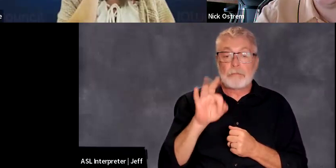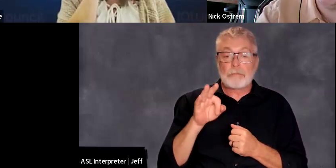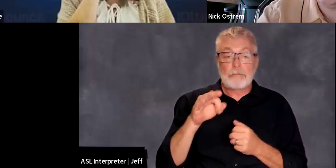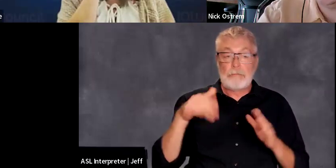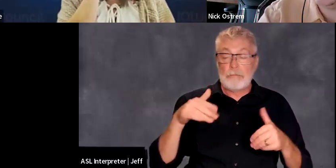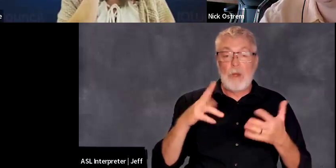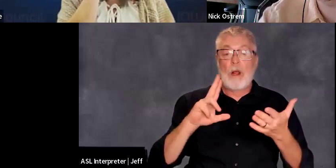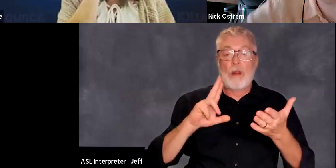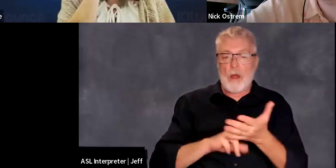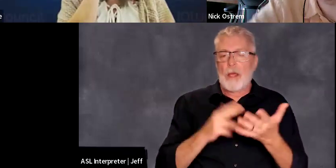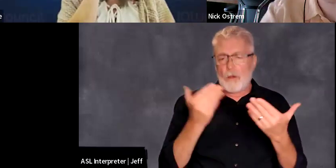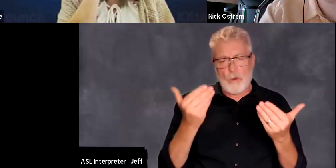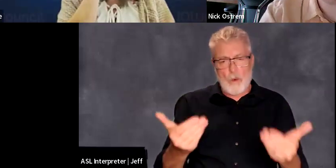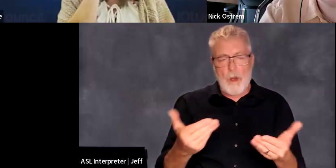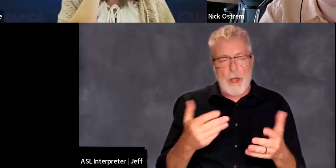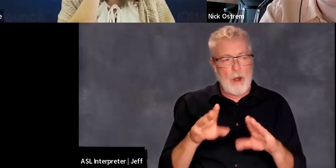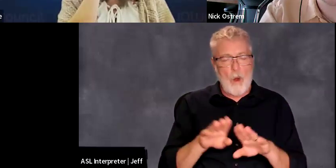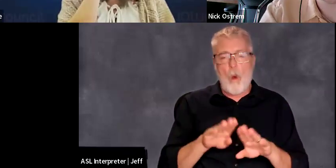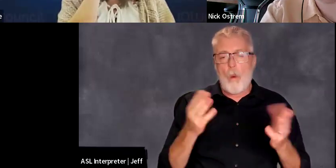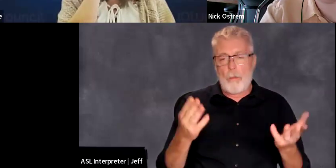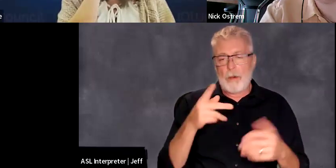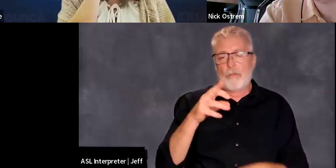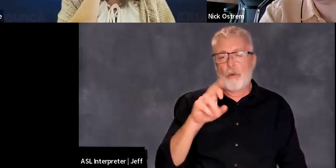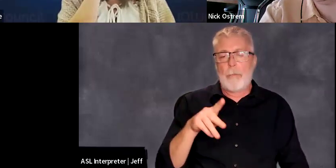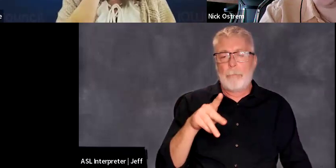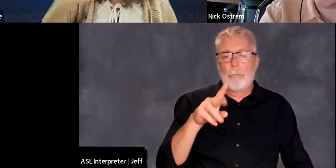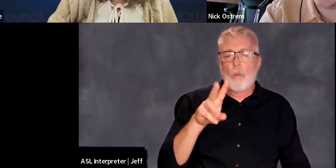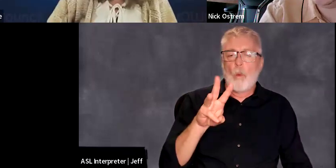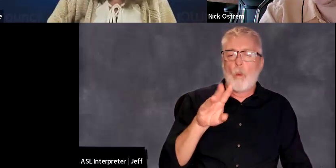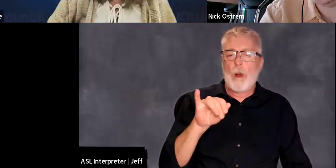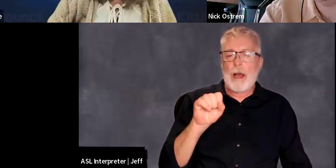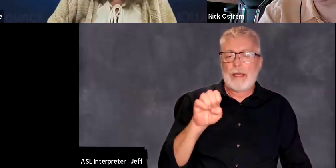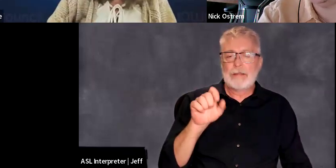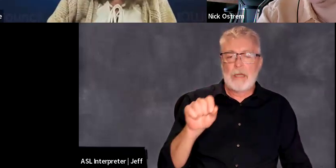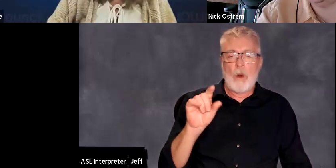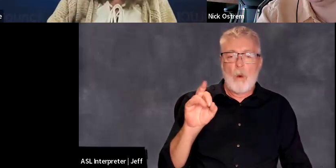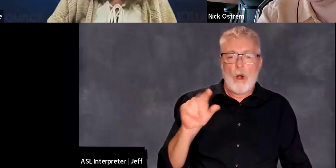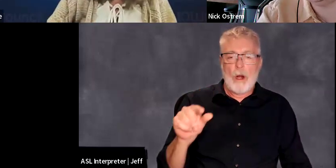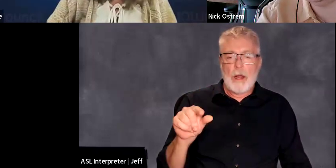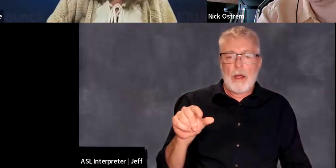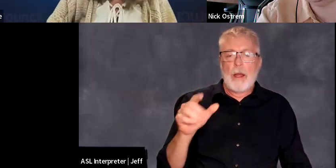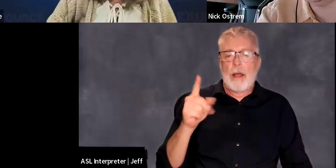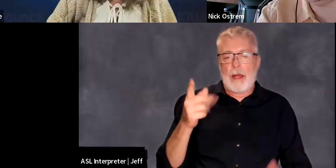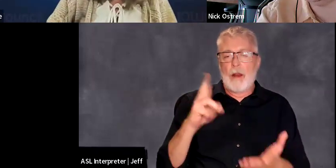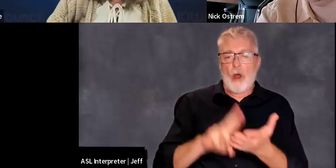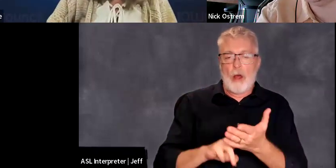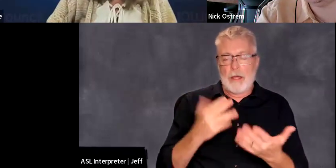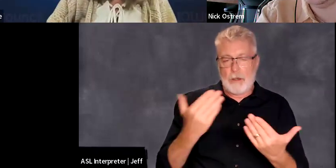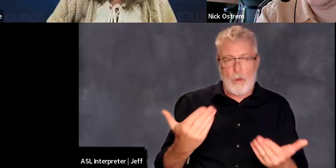logged in, go ahead and go to prepwise.org and log in with the same information from last week. So,